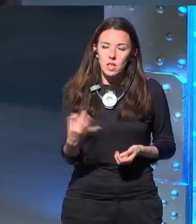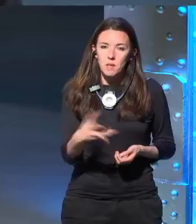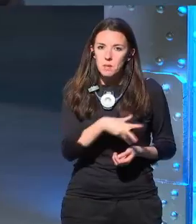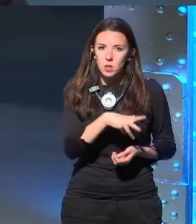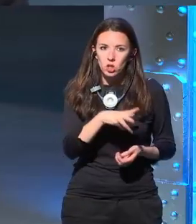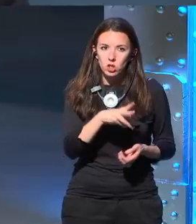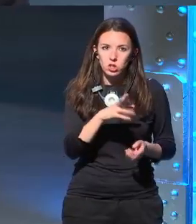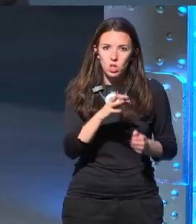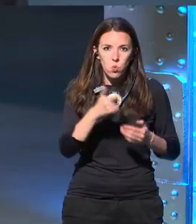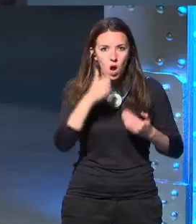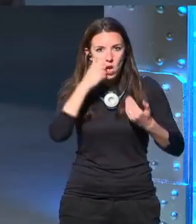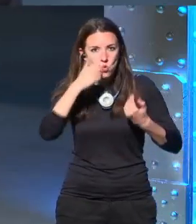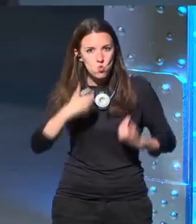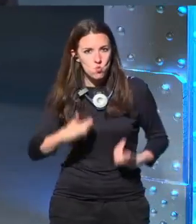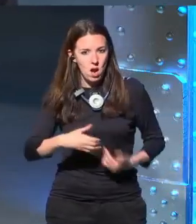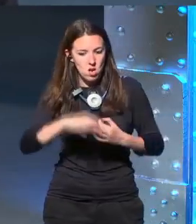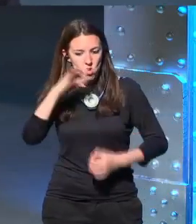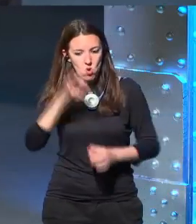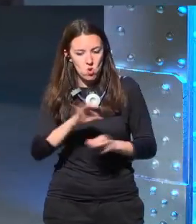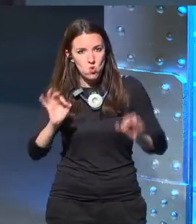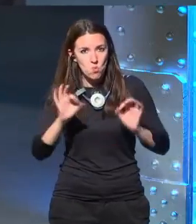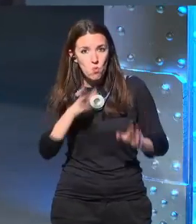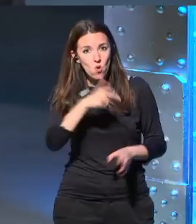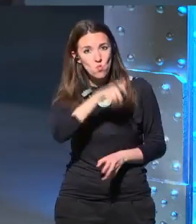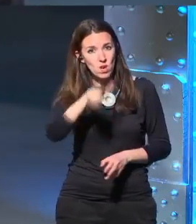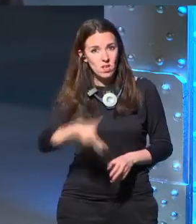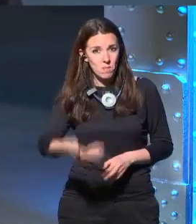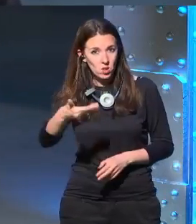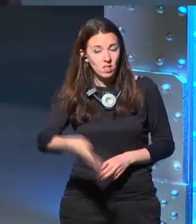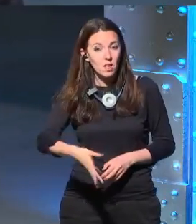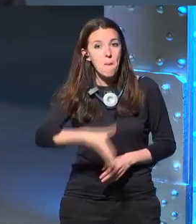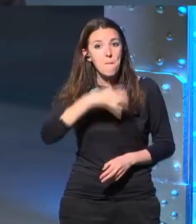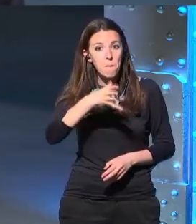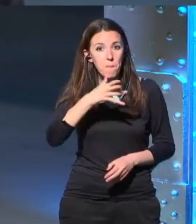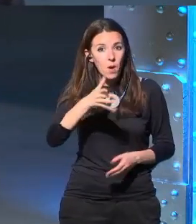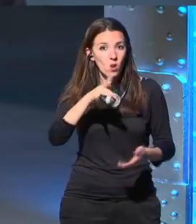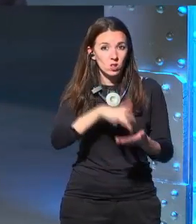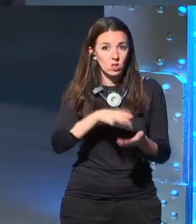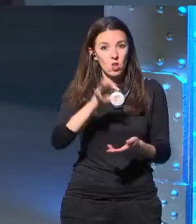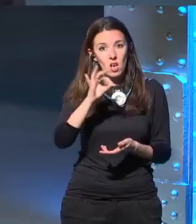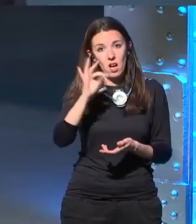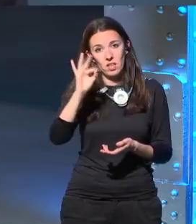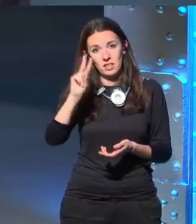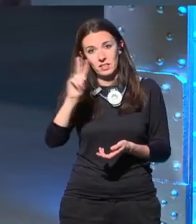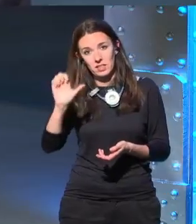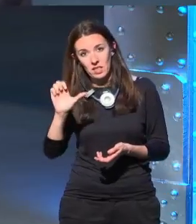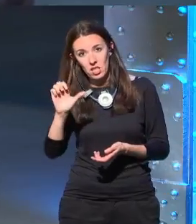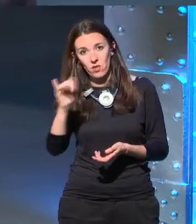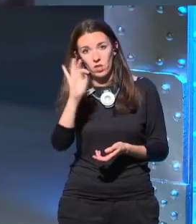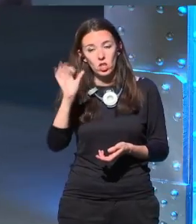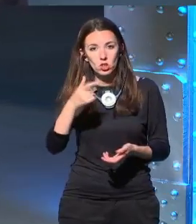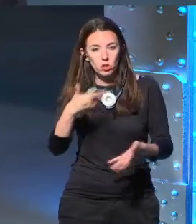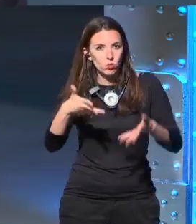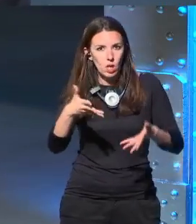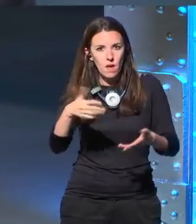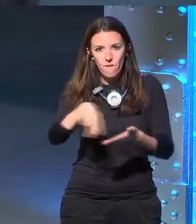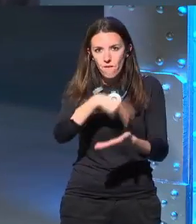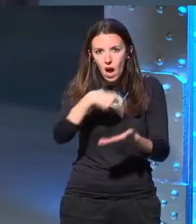the humanities are important. This is why Steve Jobs loved to study dance and art and poetry, because